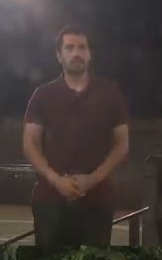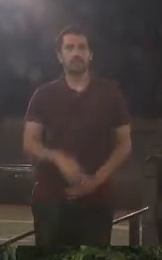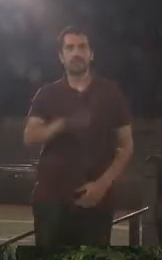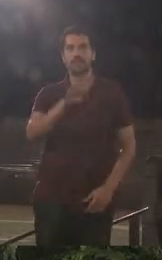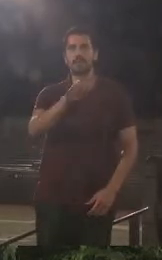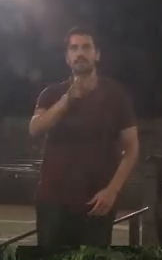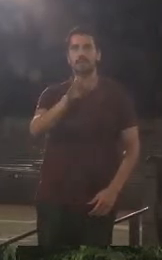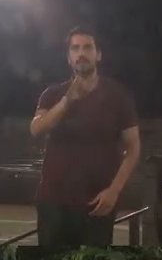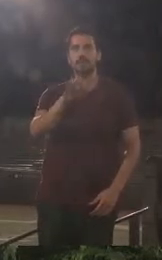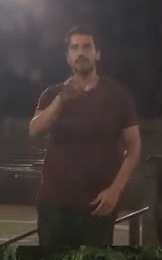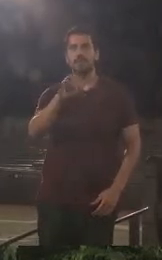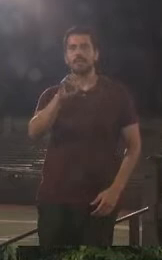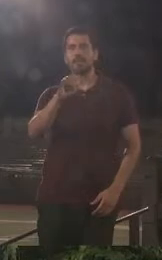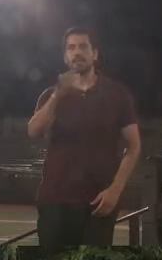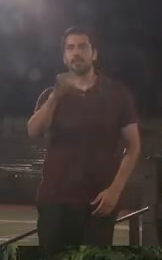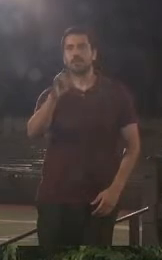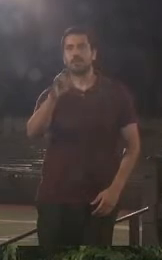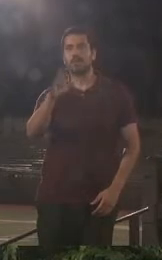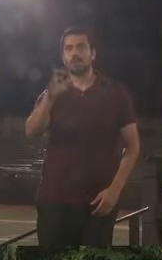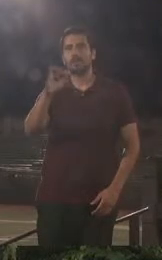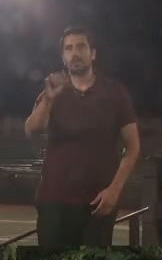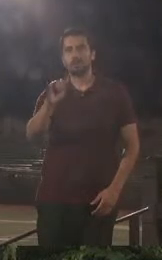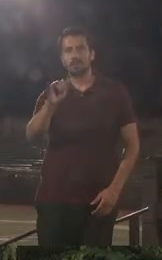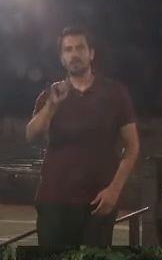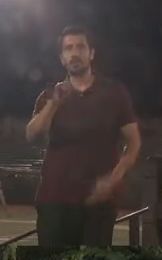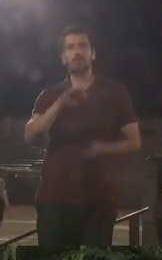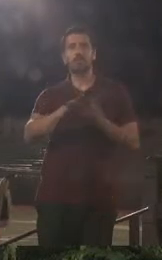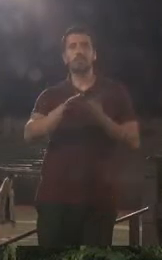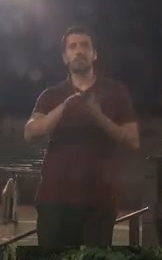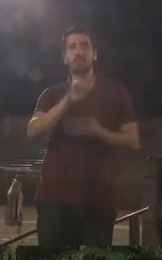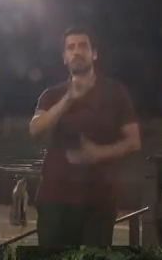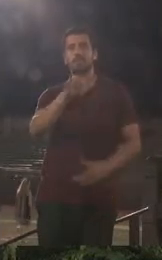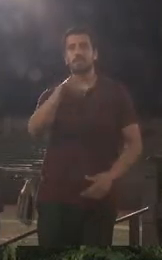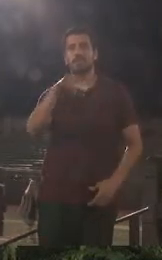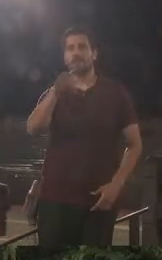Eli Alexander Garcia will be attending St. Philip's College.